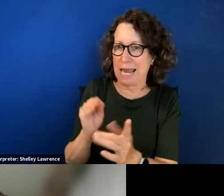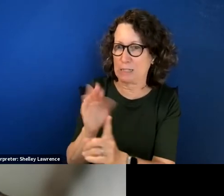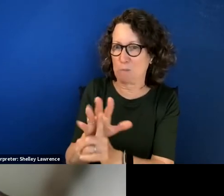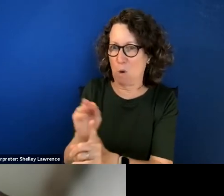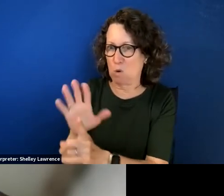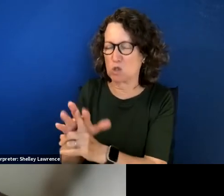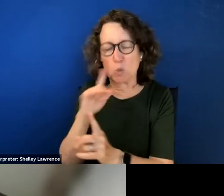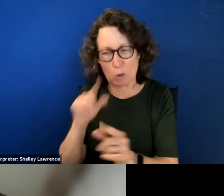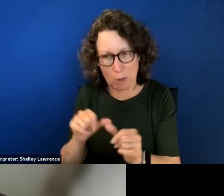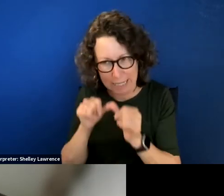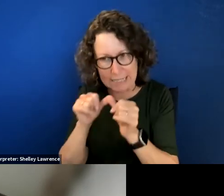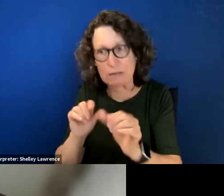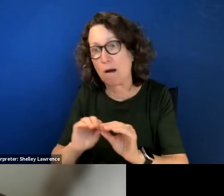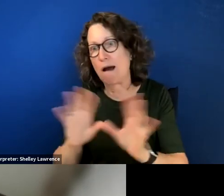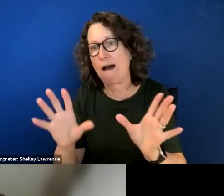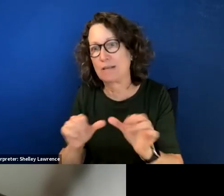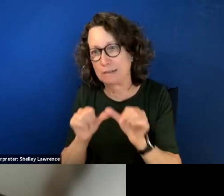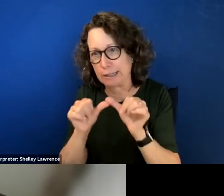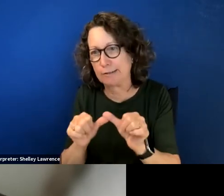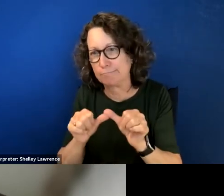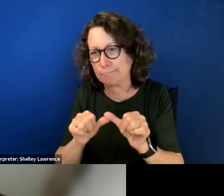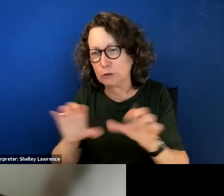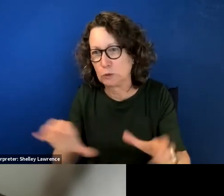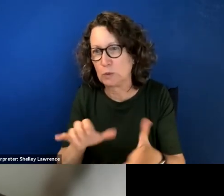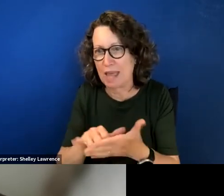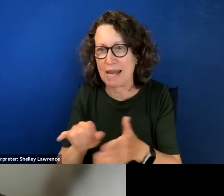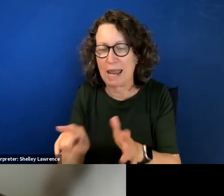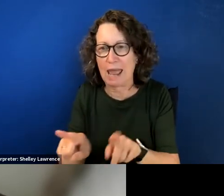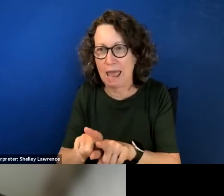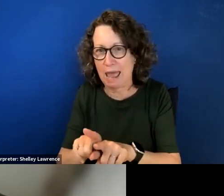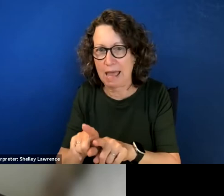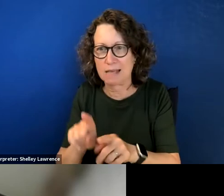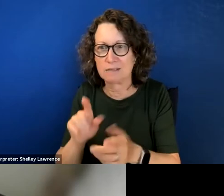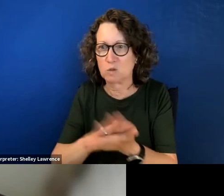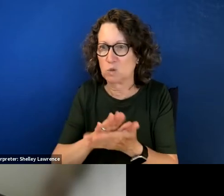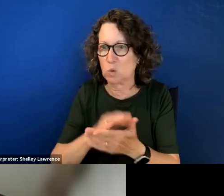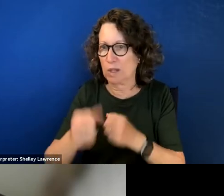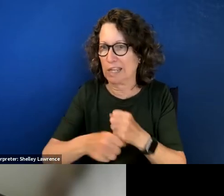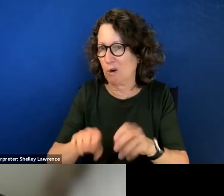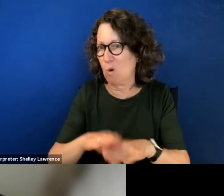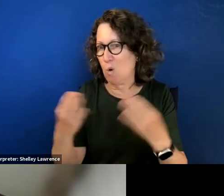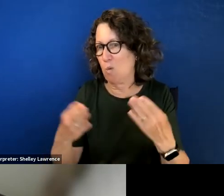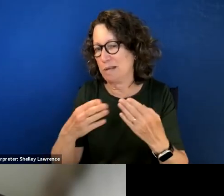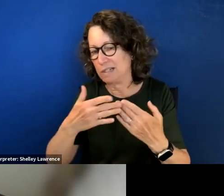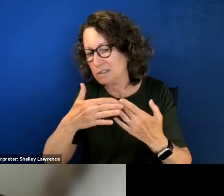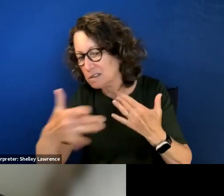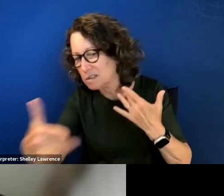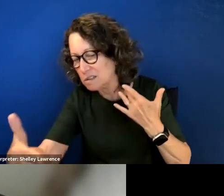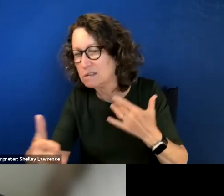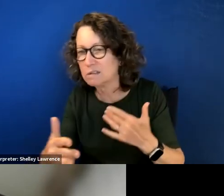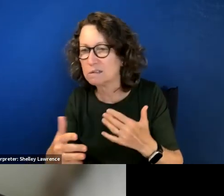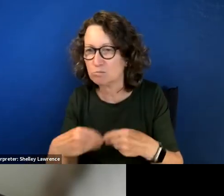continue, obviously, to do that as the school year opens.